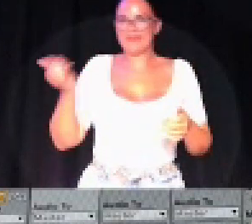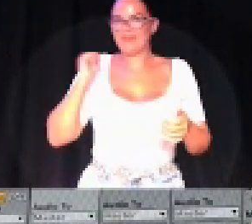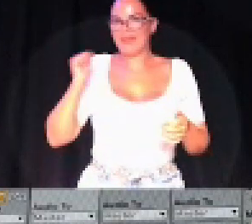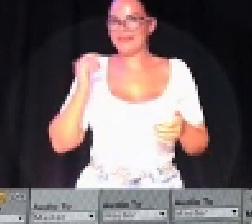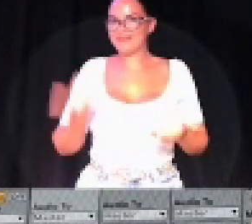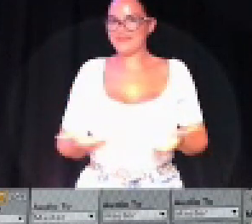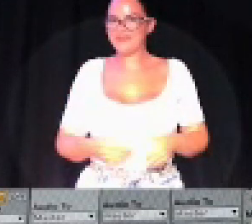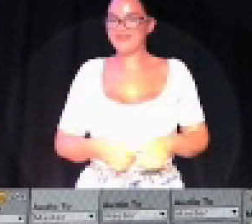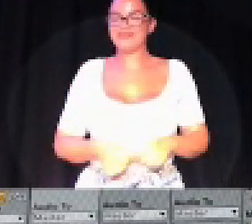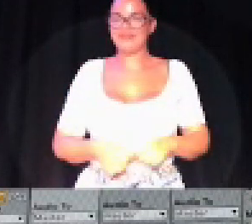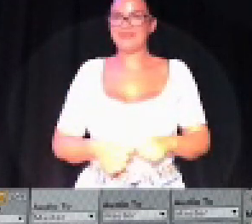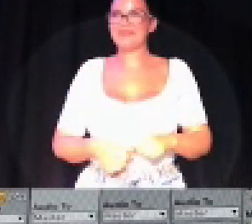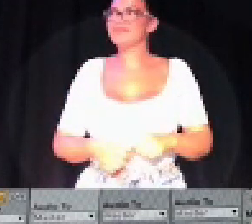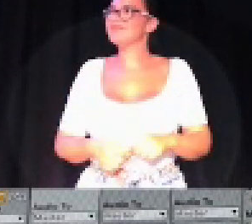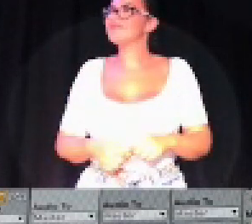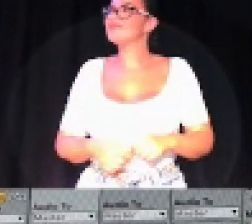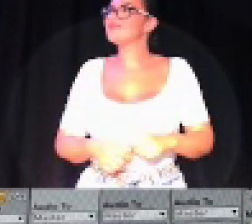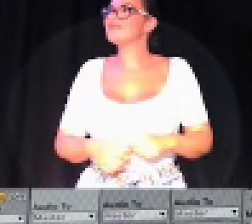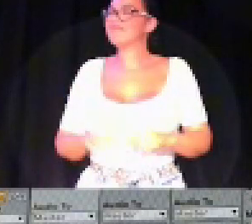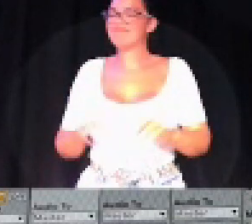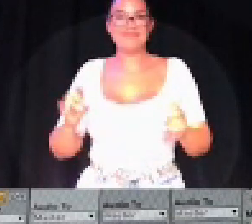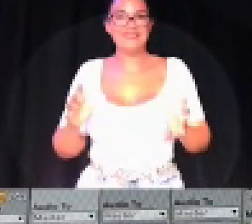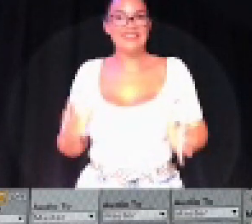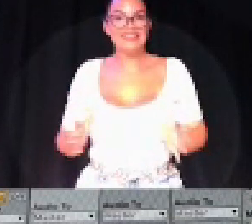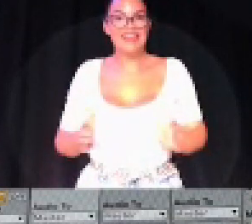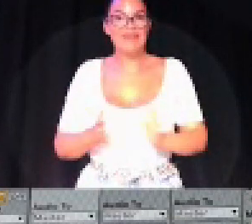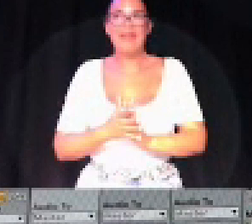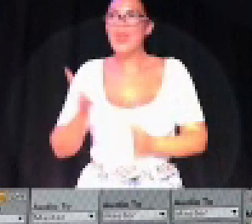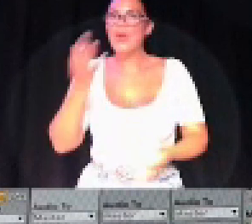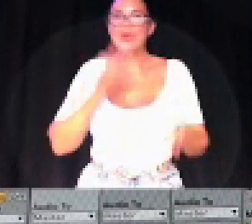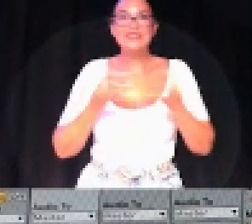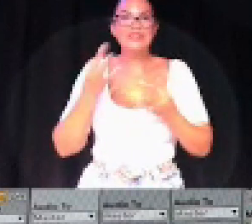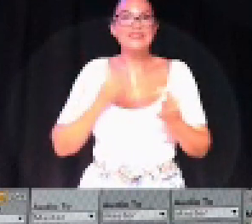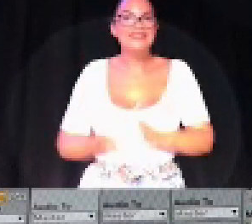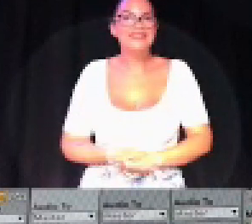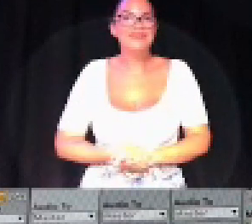outlook. That's kind of how it works. Any questions?